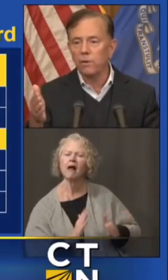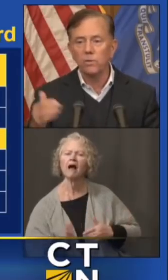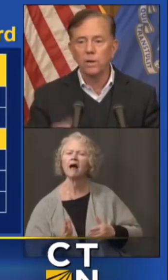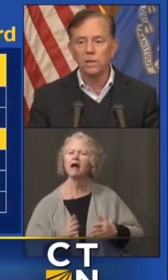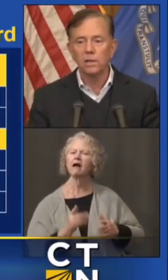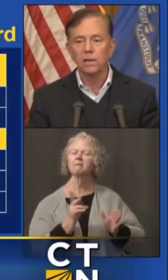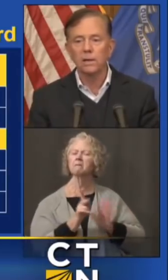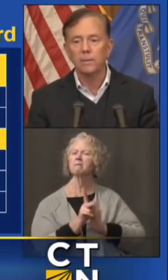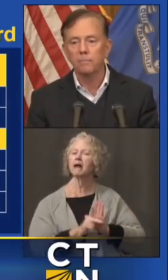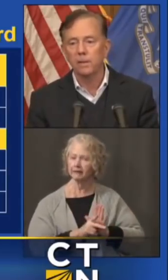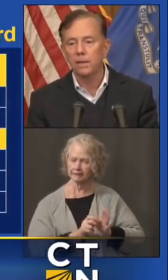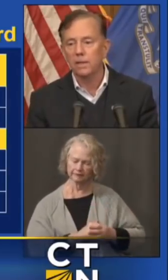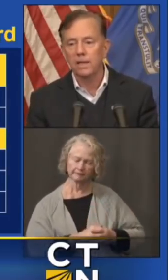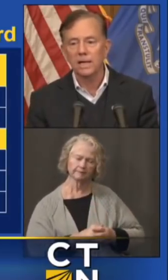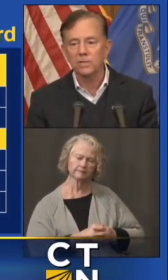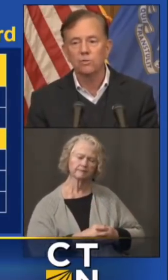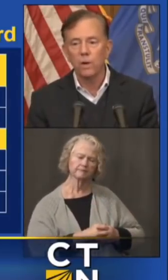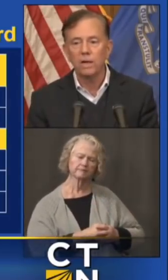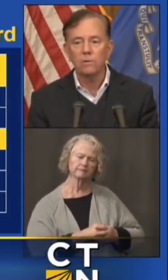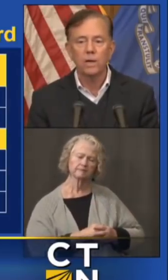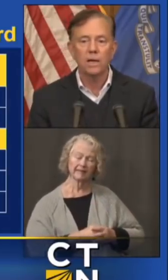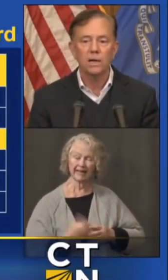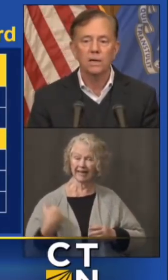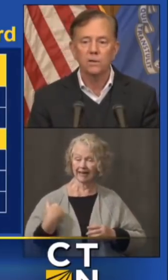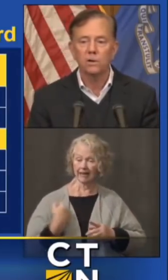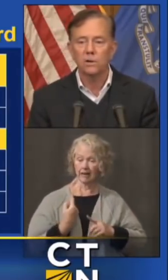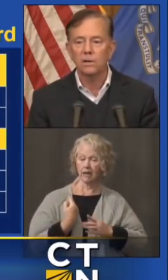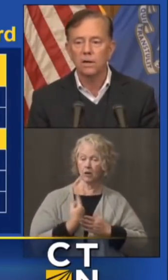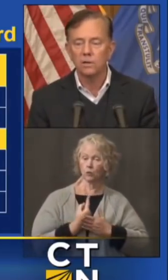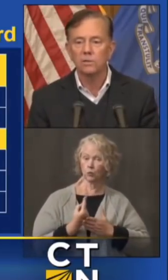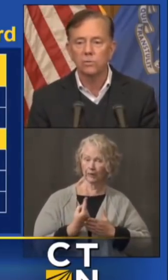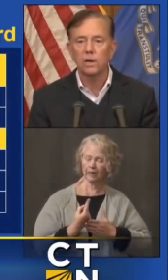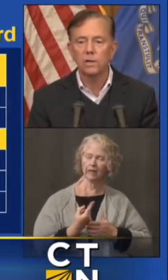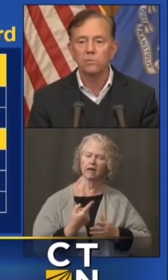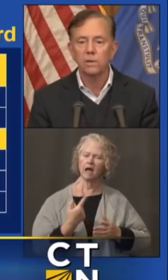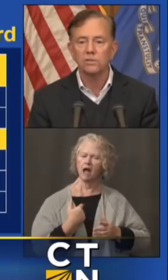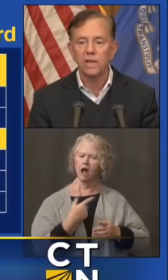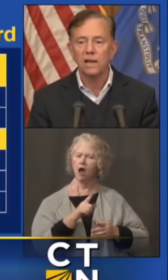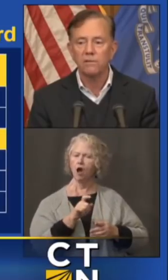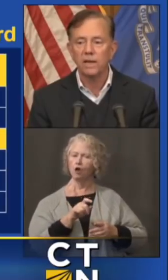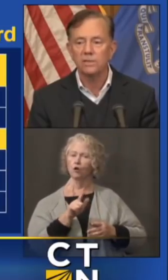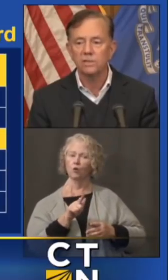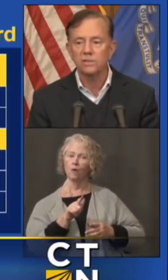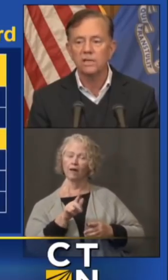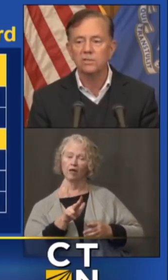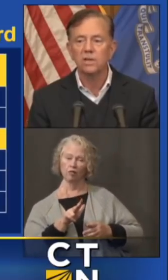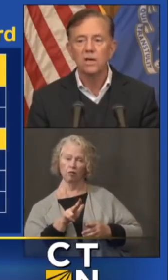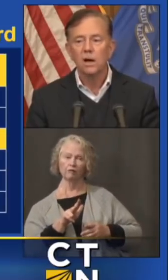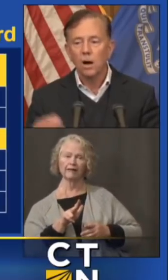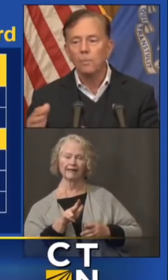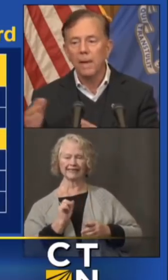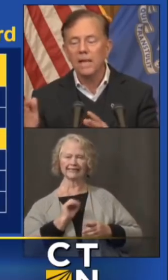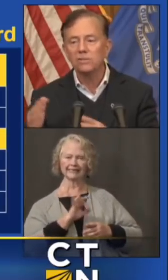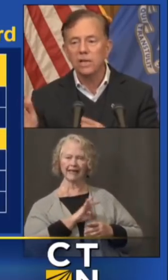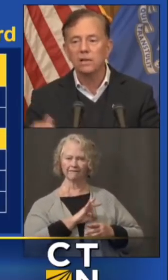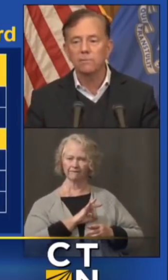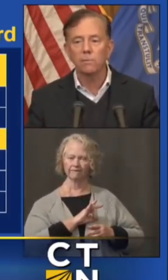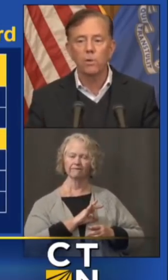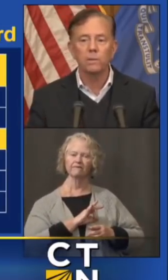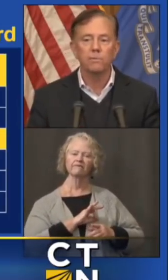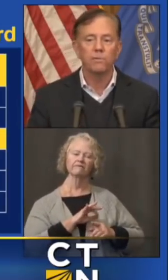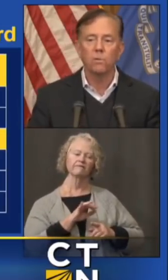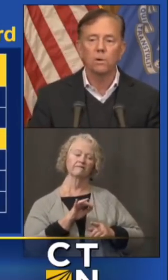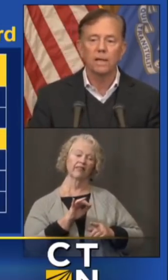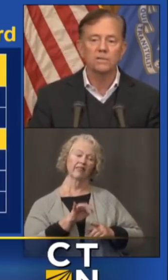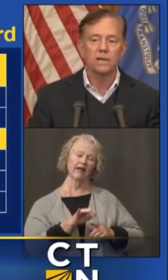Just very quickly, in the last week, we had another 123 staff cases. That's up 18 from